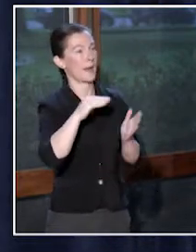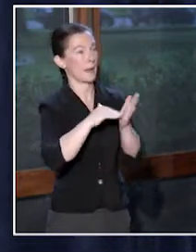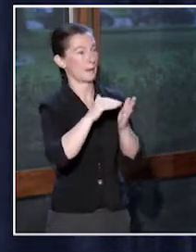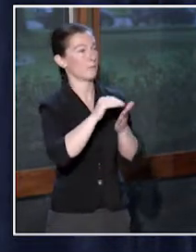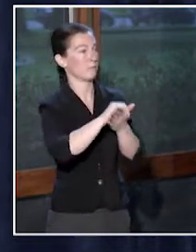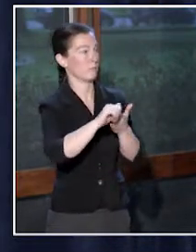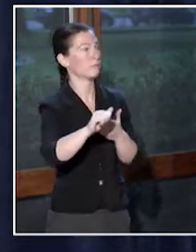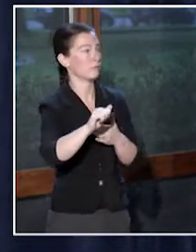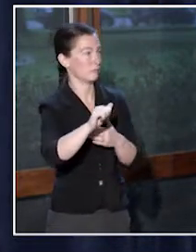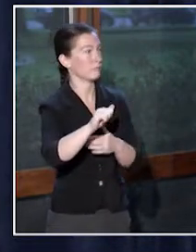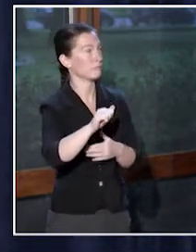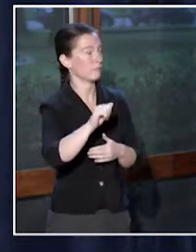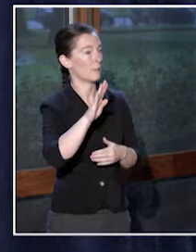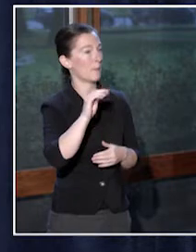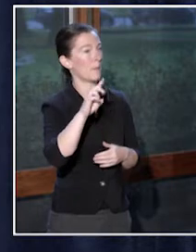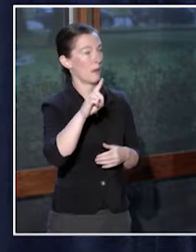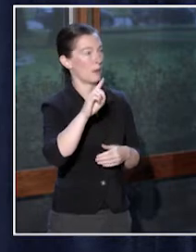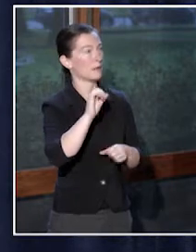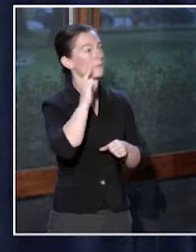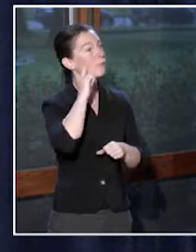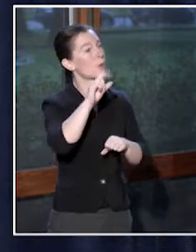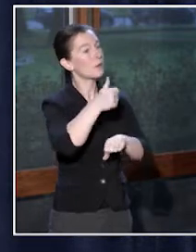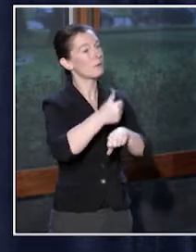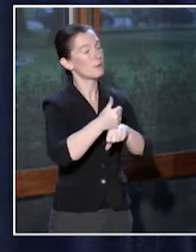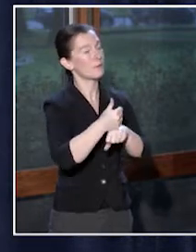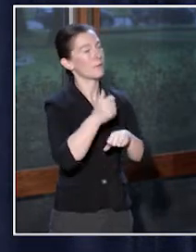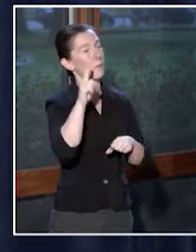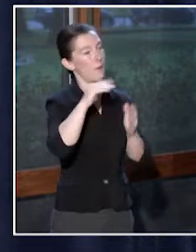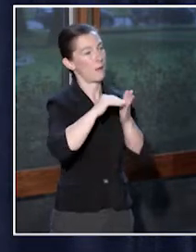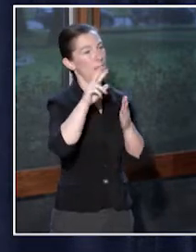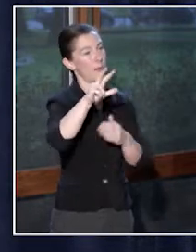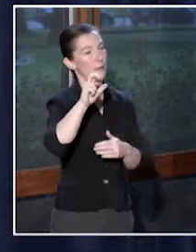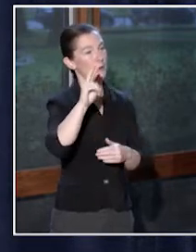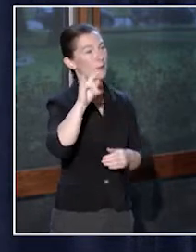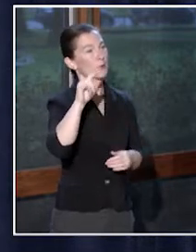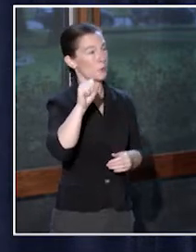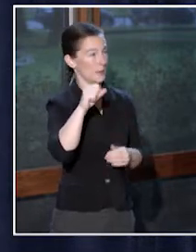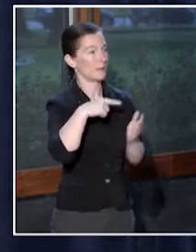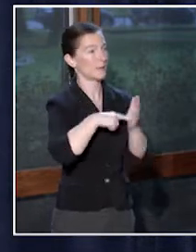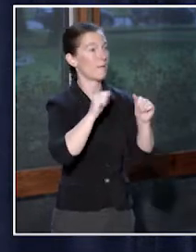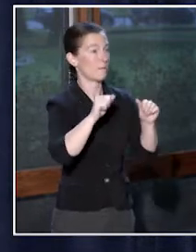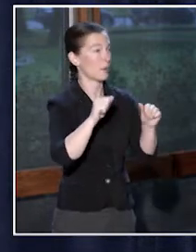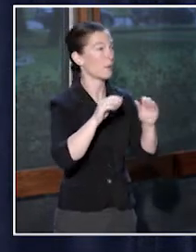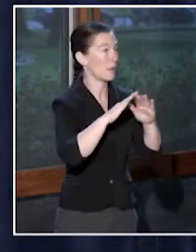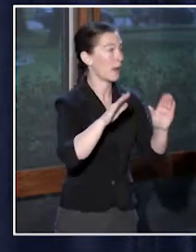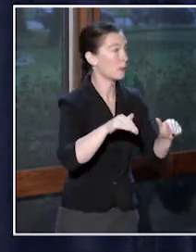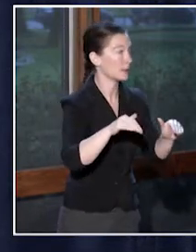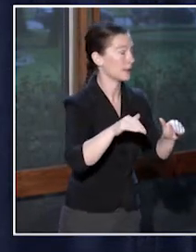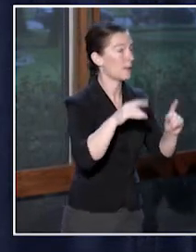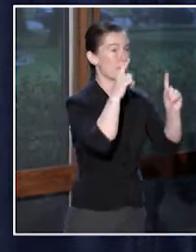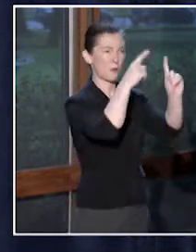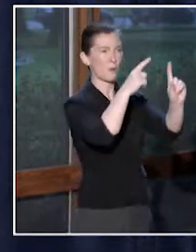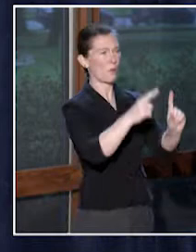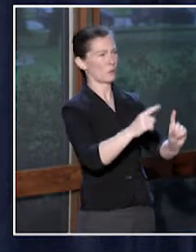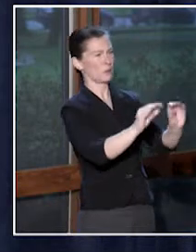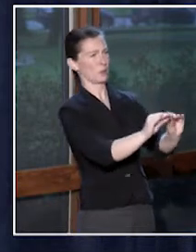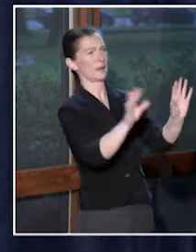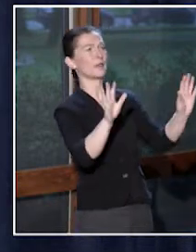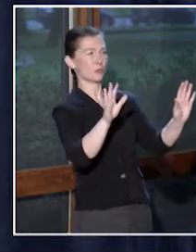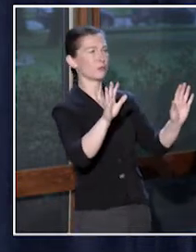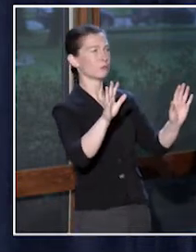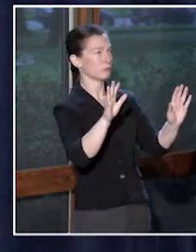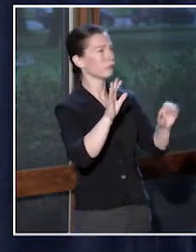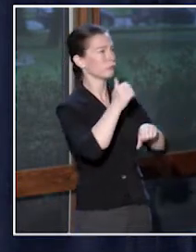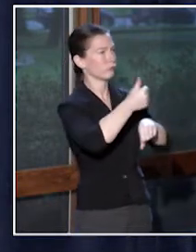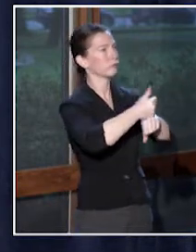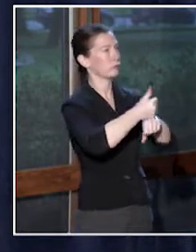create 1,300 units at least of affordable housing. The goals were very clear in the ballot measure